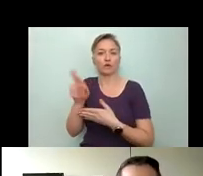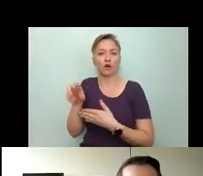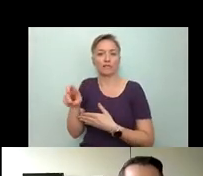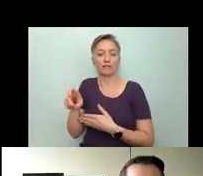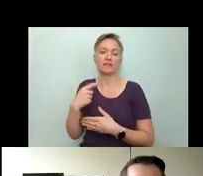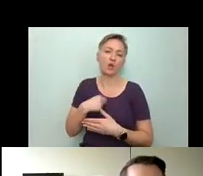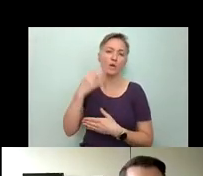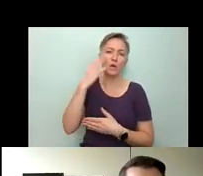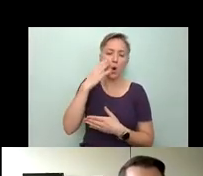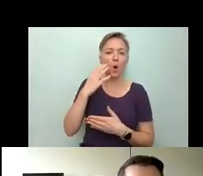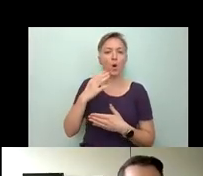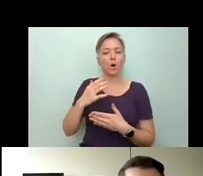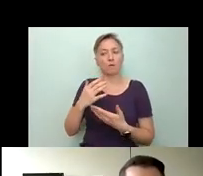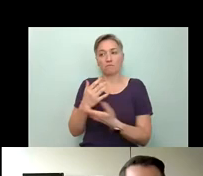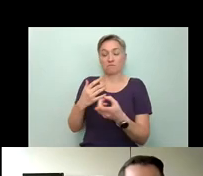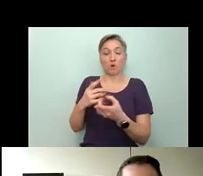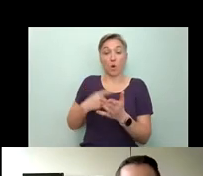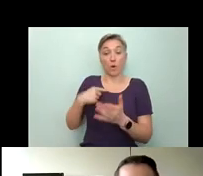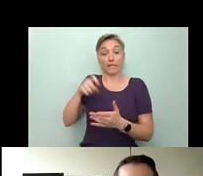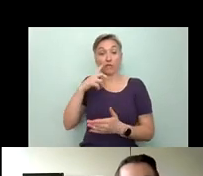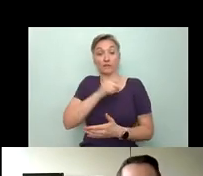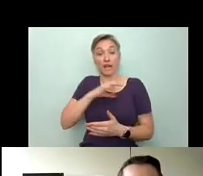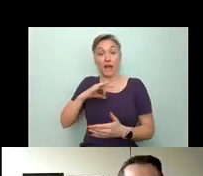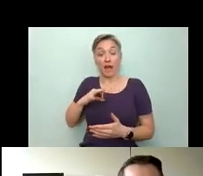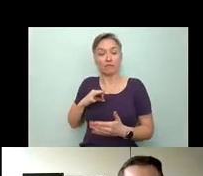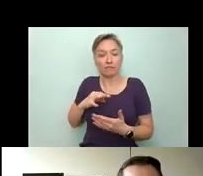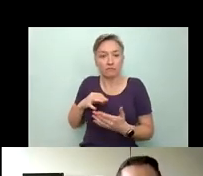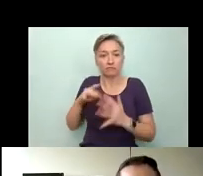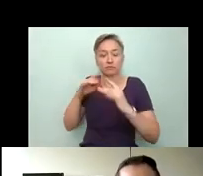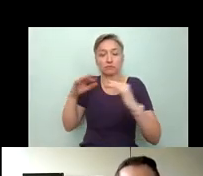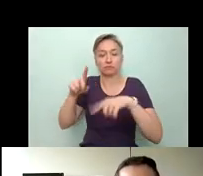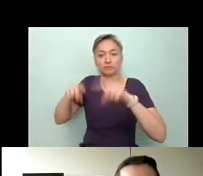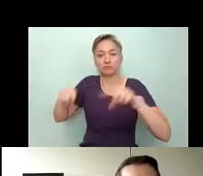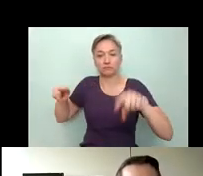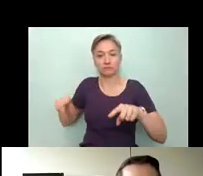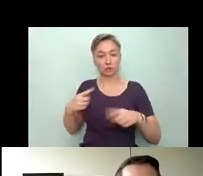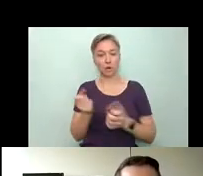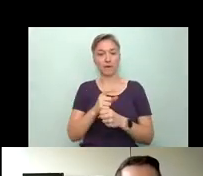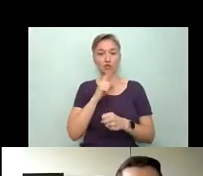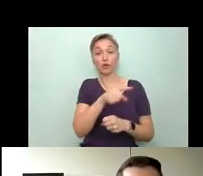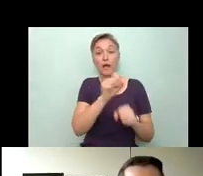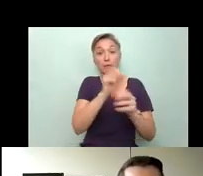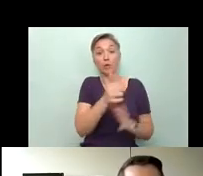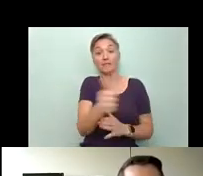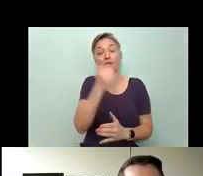in our staffing complement. We wanna make sure people understand what all those needs are so that you can effectively map out your career within